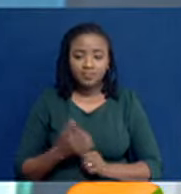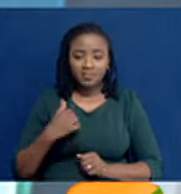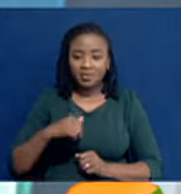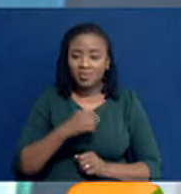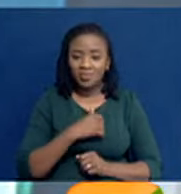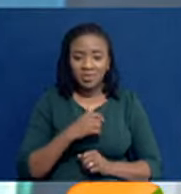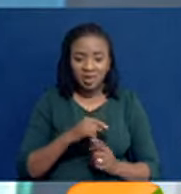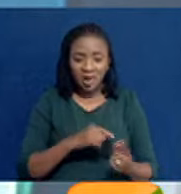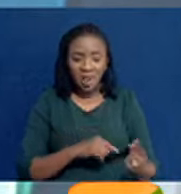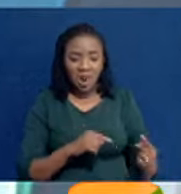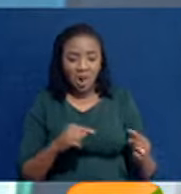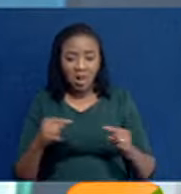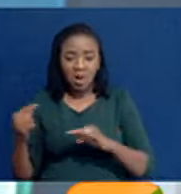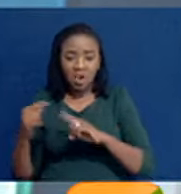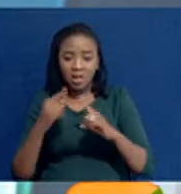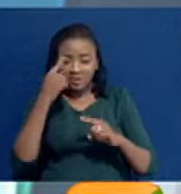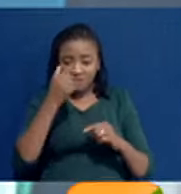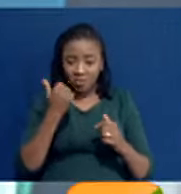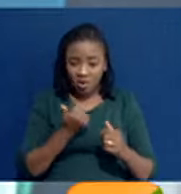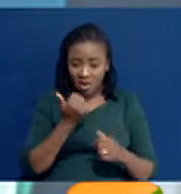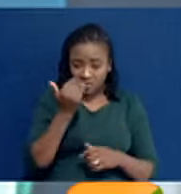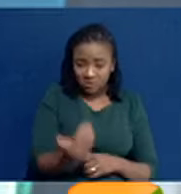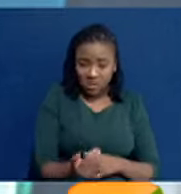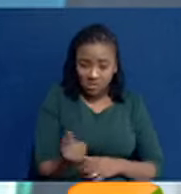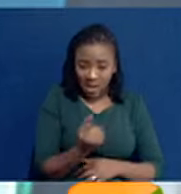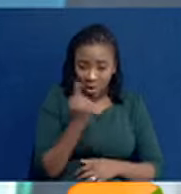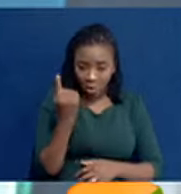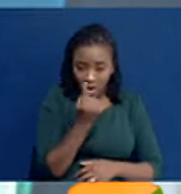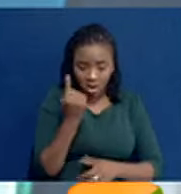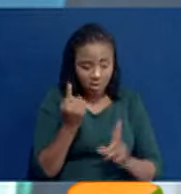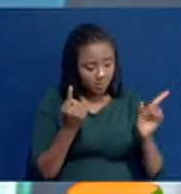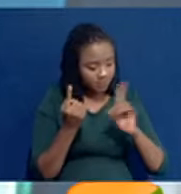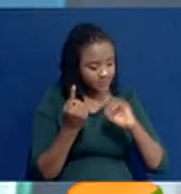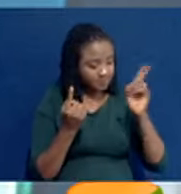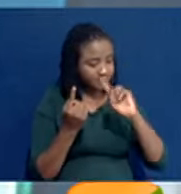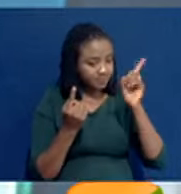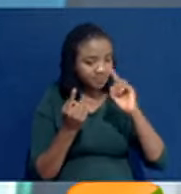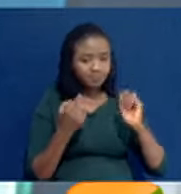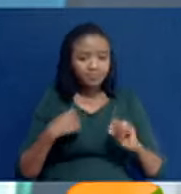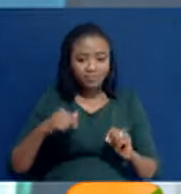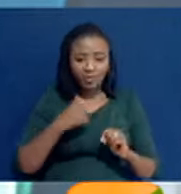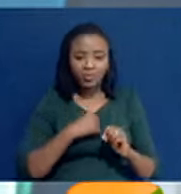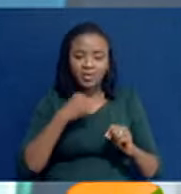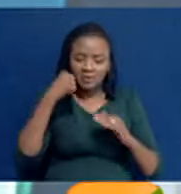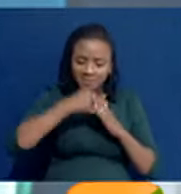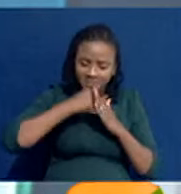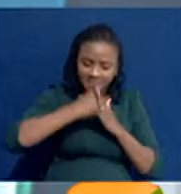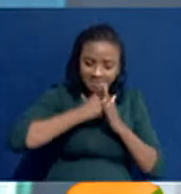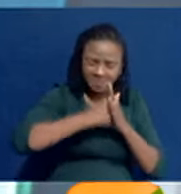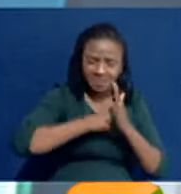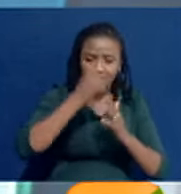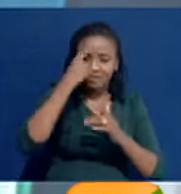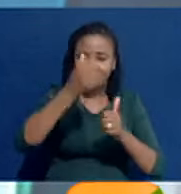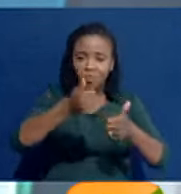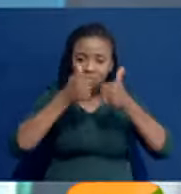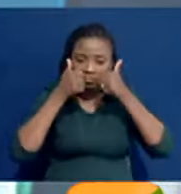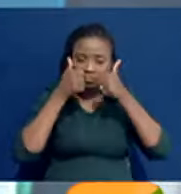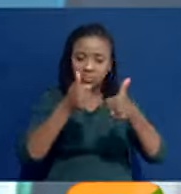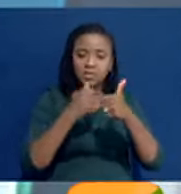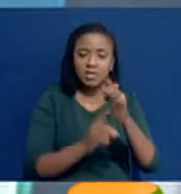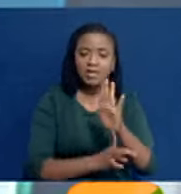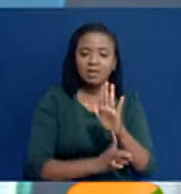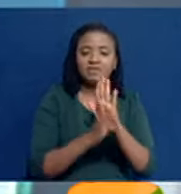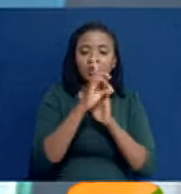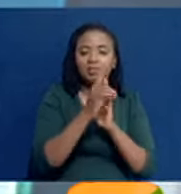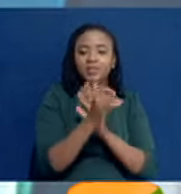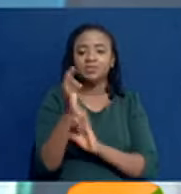fighting for the girl child alone. We are fighting for proper development for Kenya.